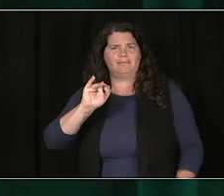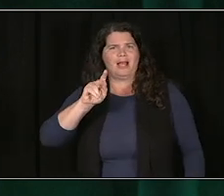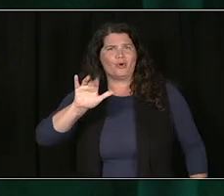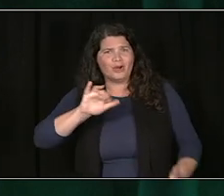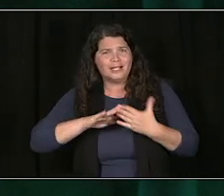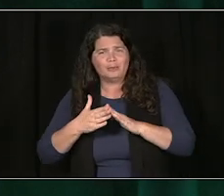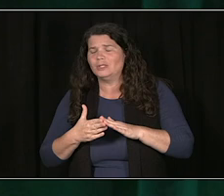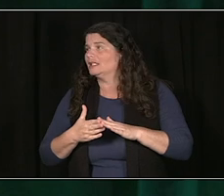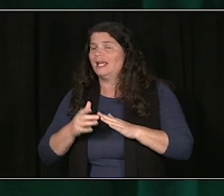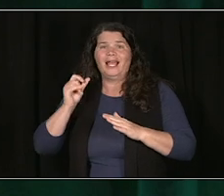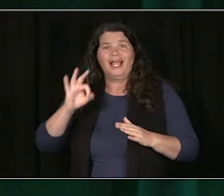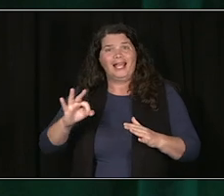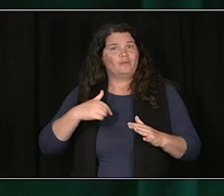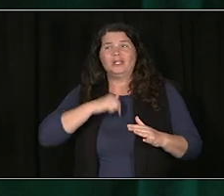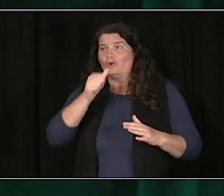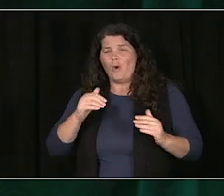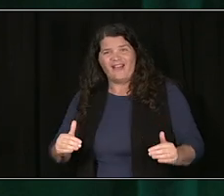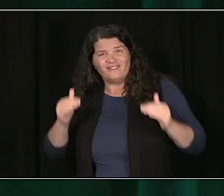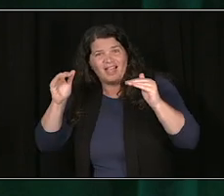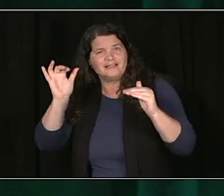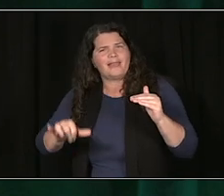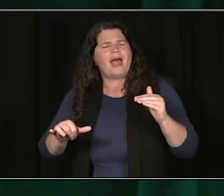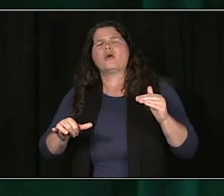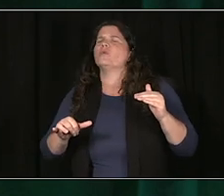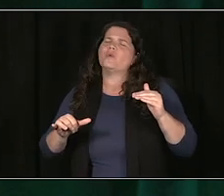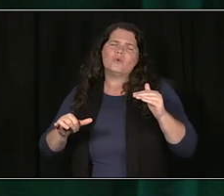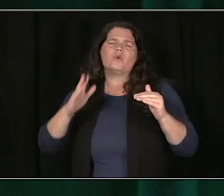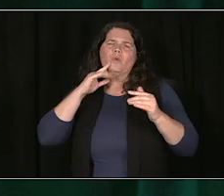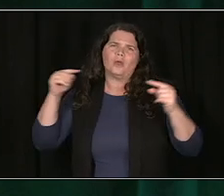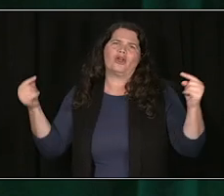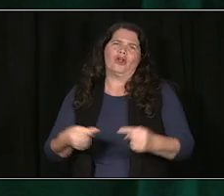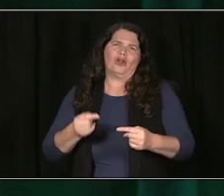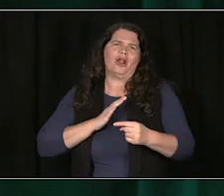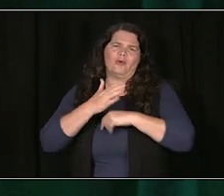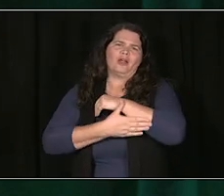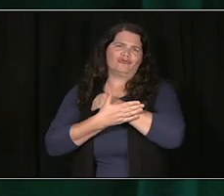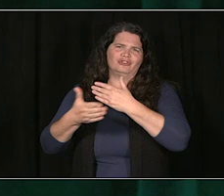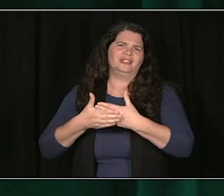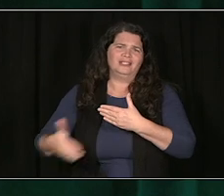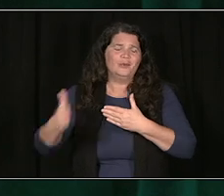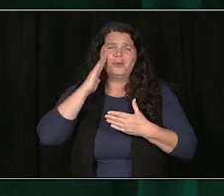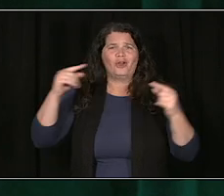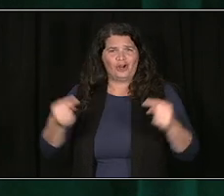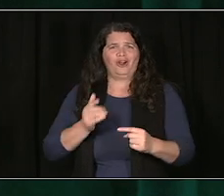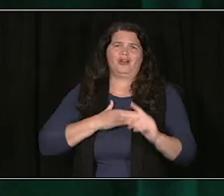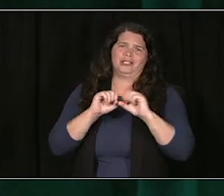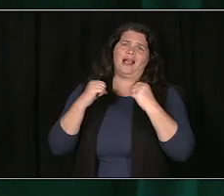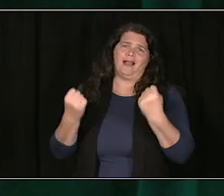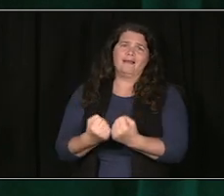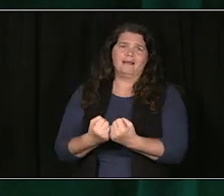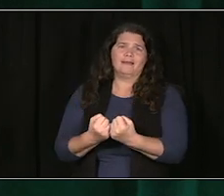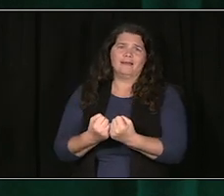not investing in advancing this, has really detrimental effects to us as a society. And so